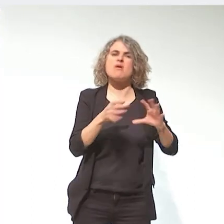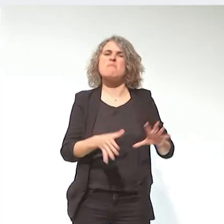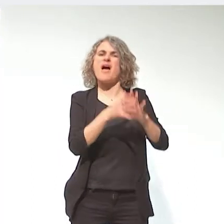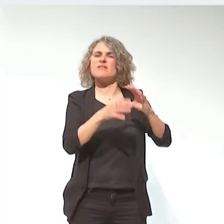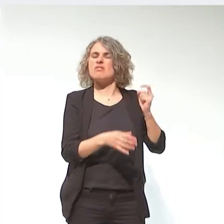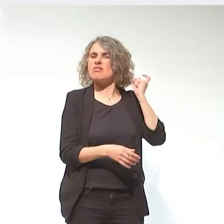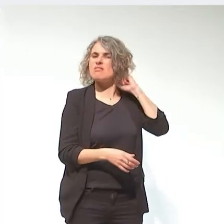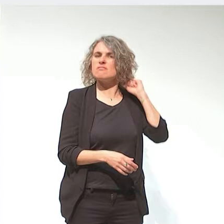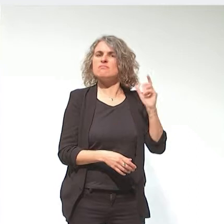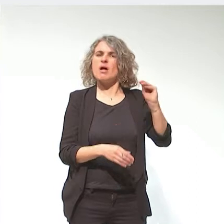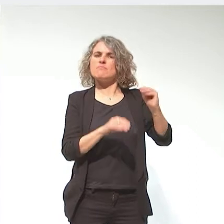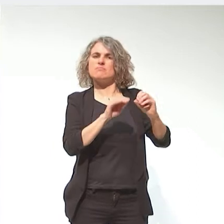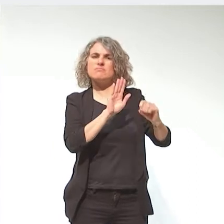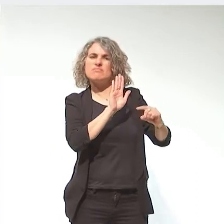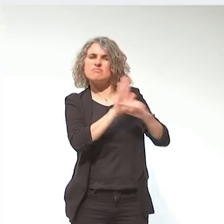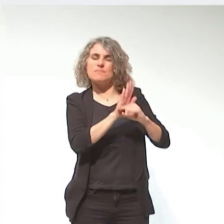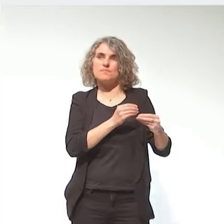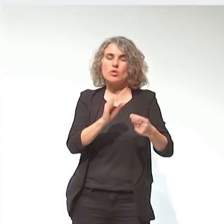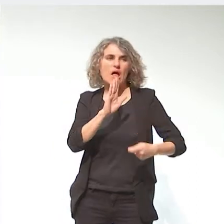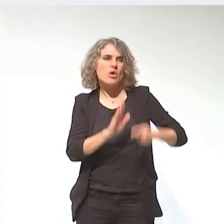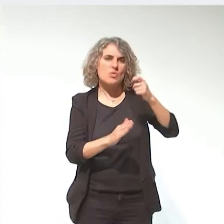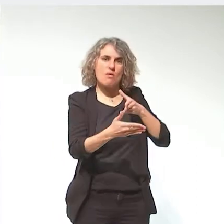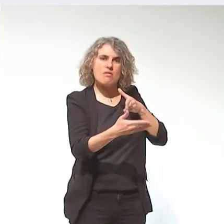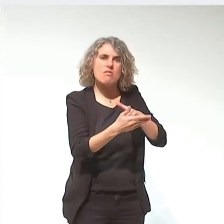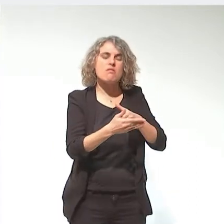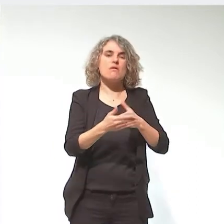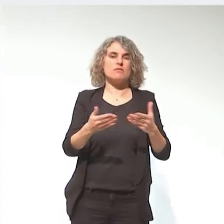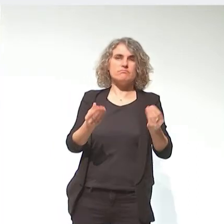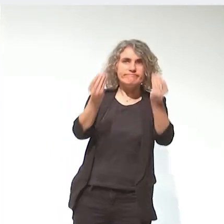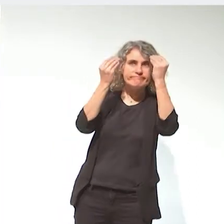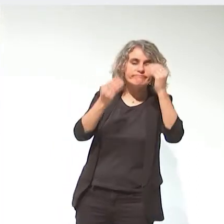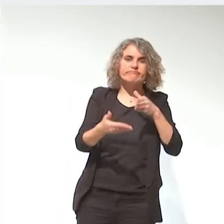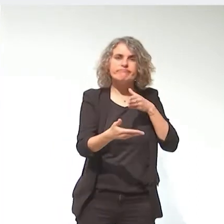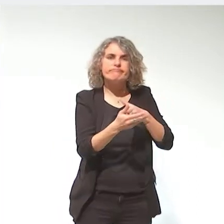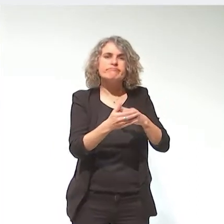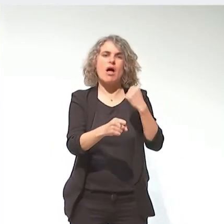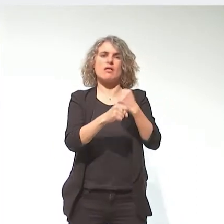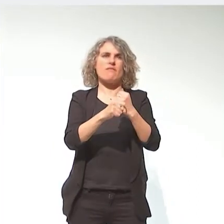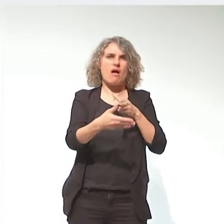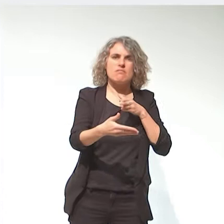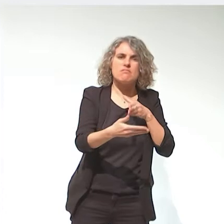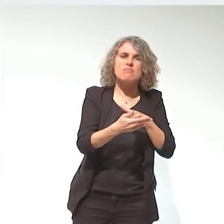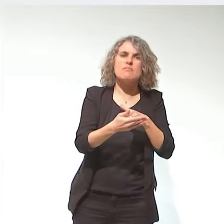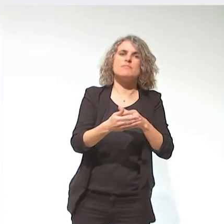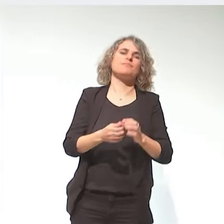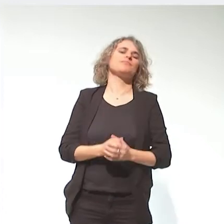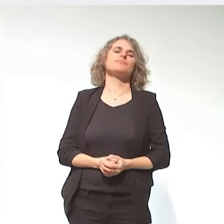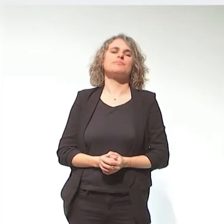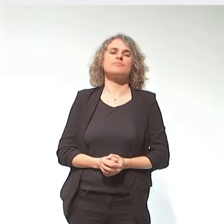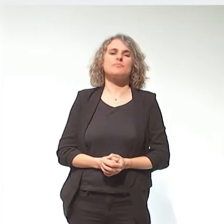or education. Half of persons with disabilities are in employment compared